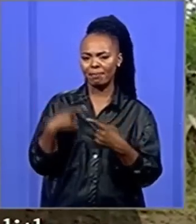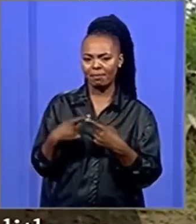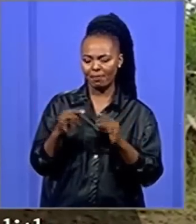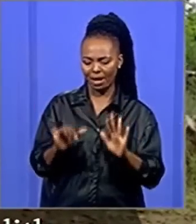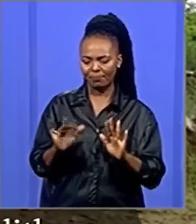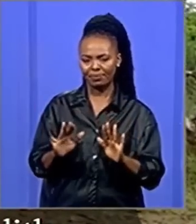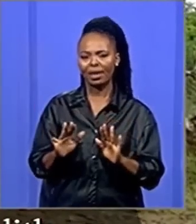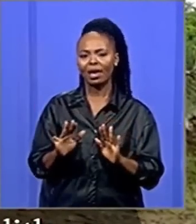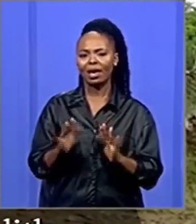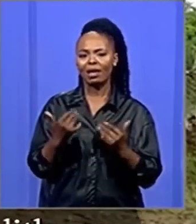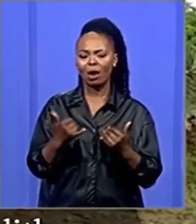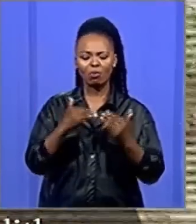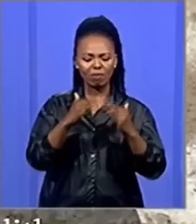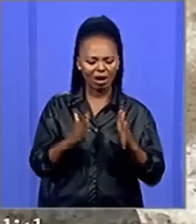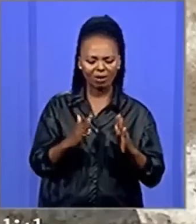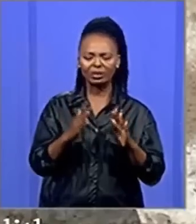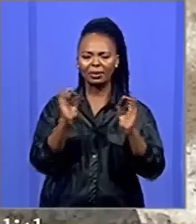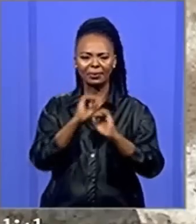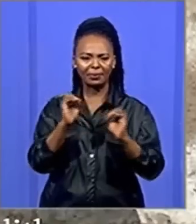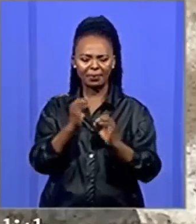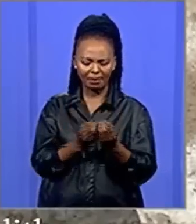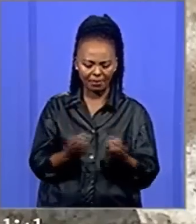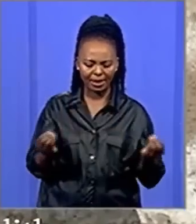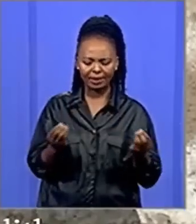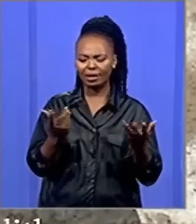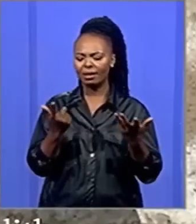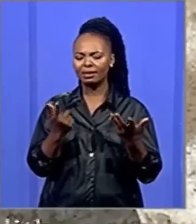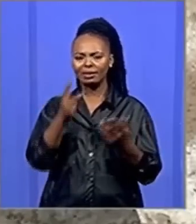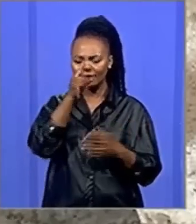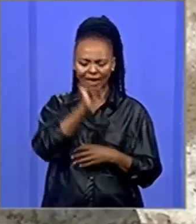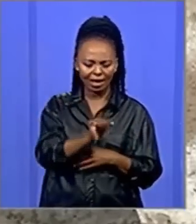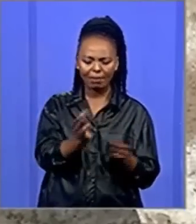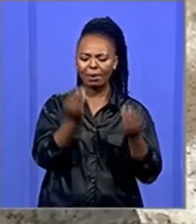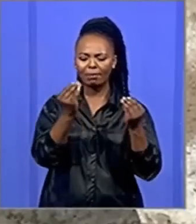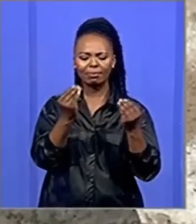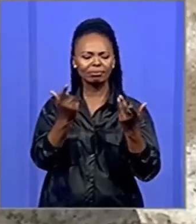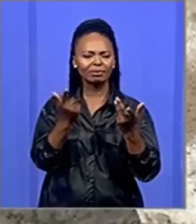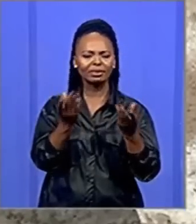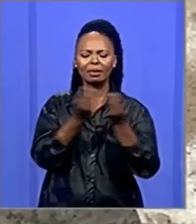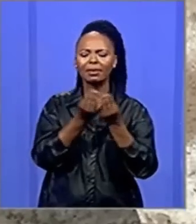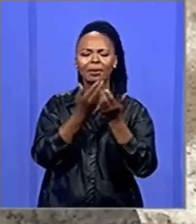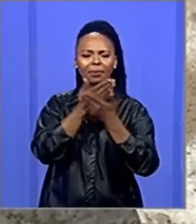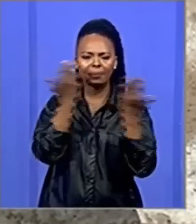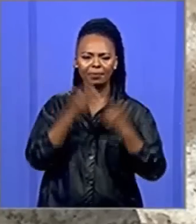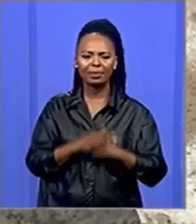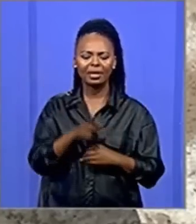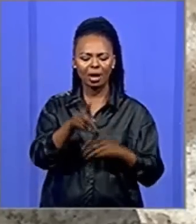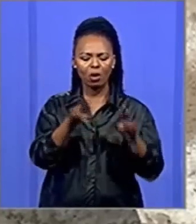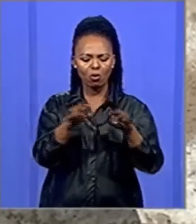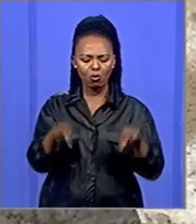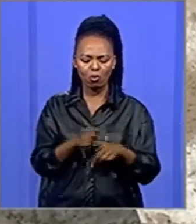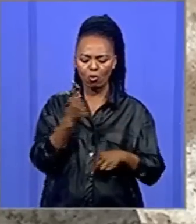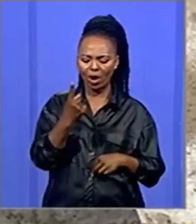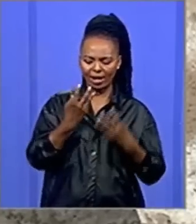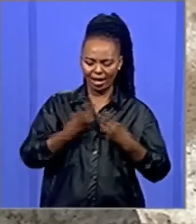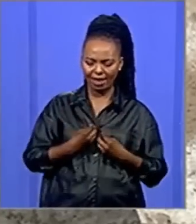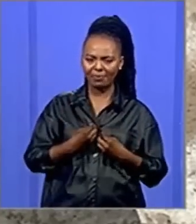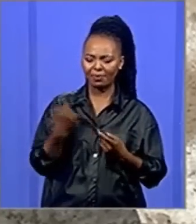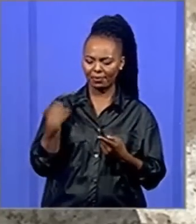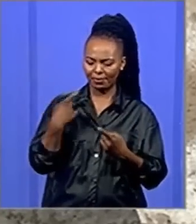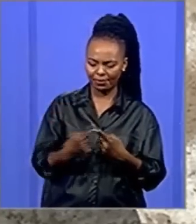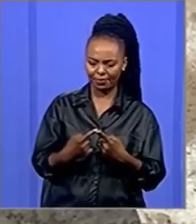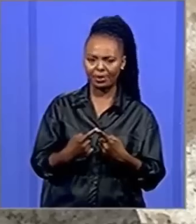la bona. Thile nana mhlalo Ore a ba so thuswe ka letho. Ore ona dula ntlong ya phapusi e lengwe ho fihlela a